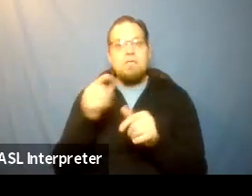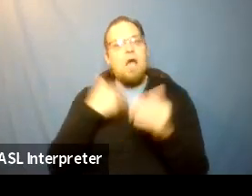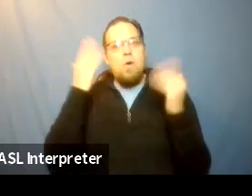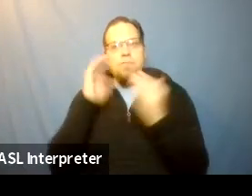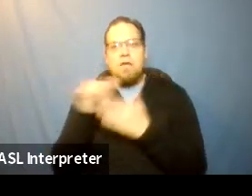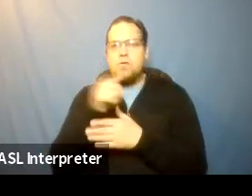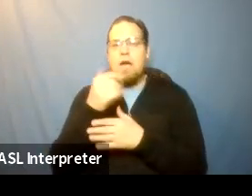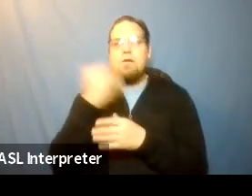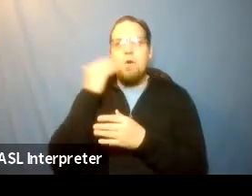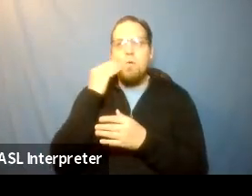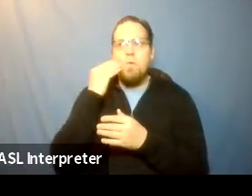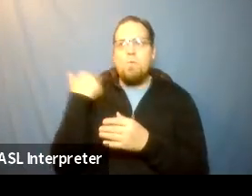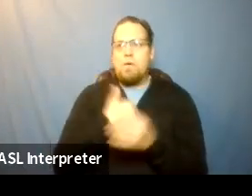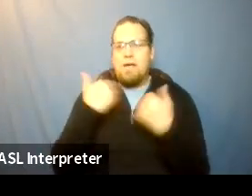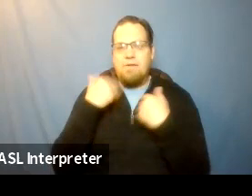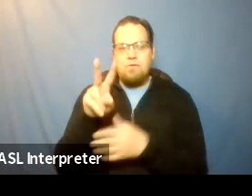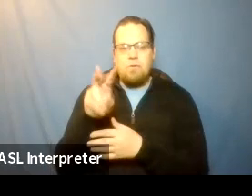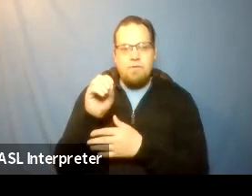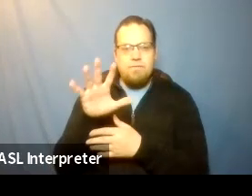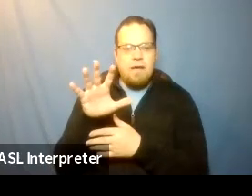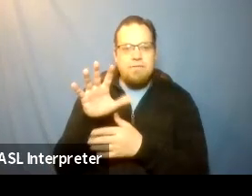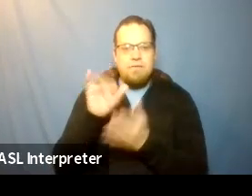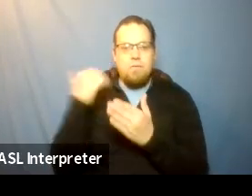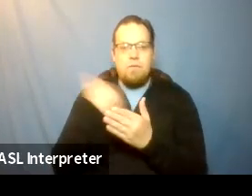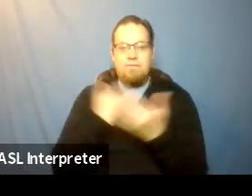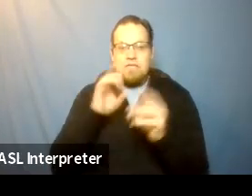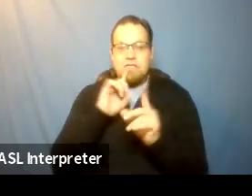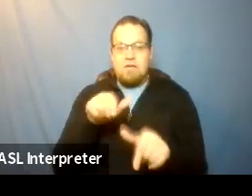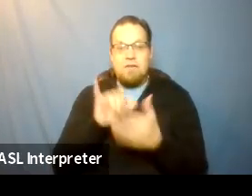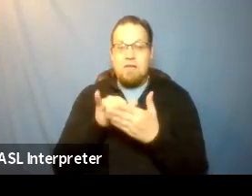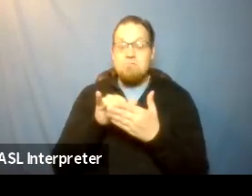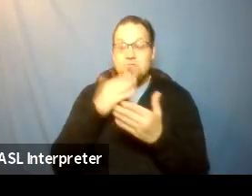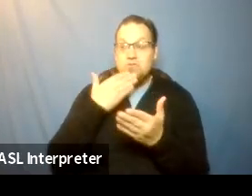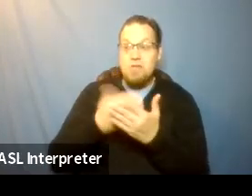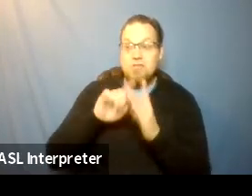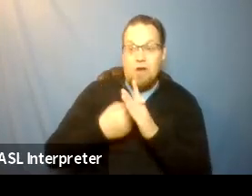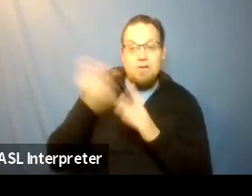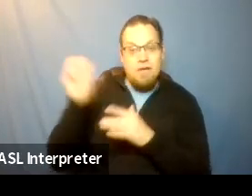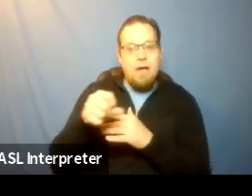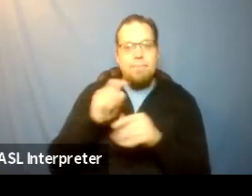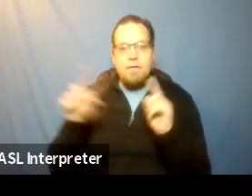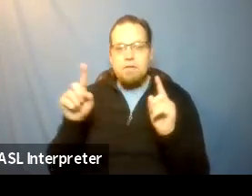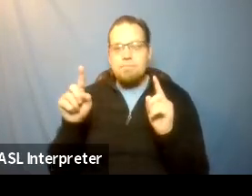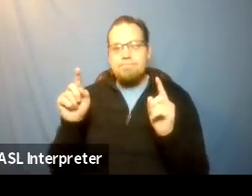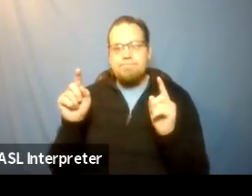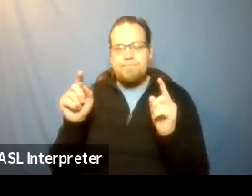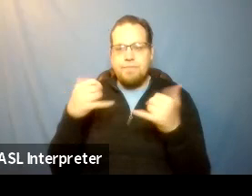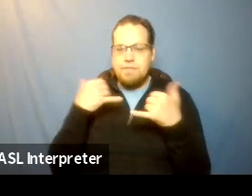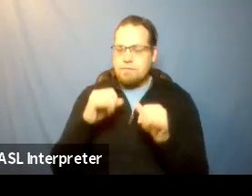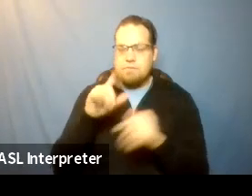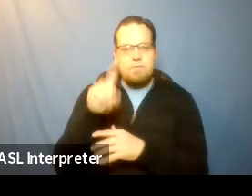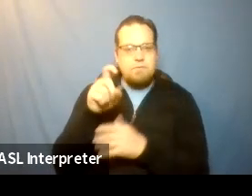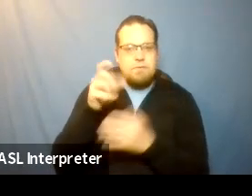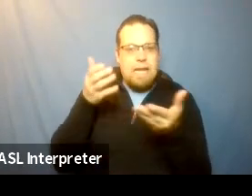had. I know we have 205 we've answered, so that seems like a pretty good start. But there's still 100 left.